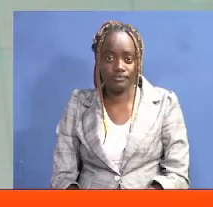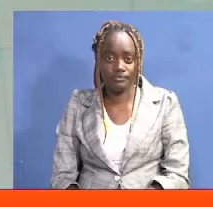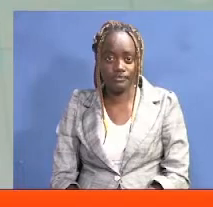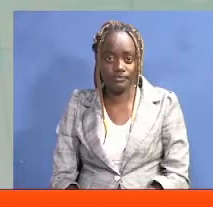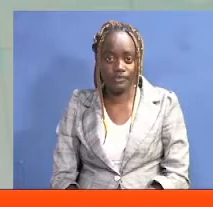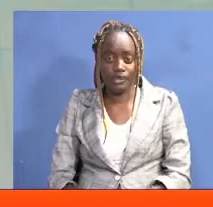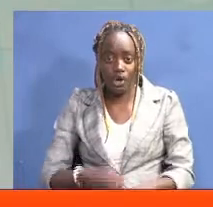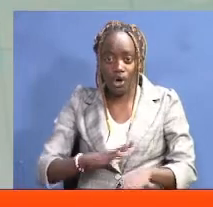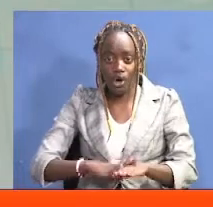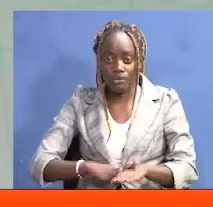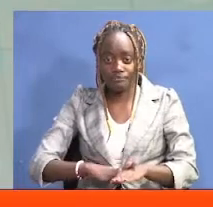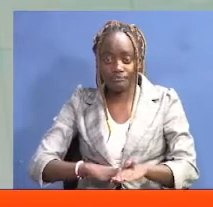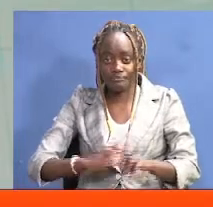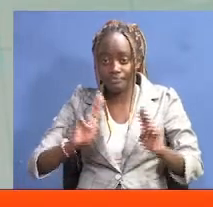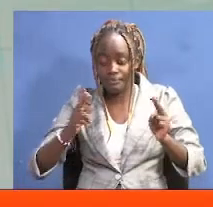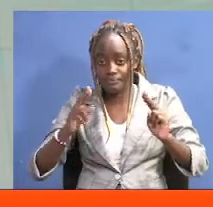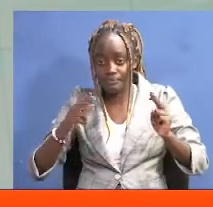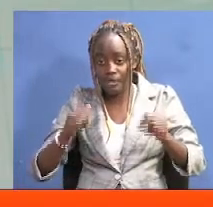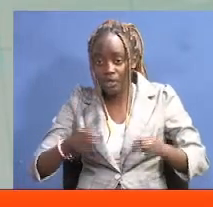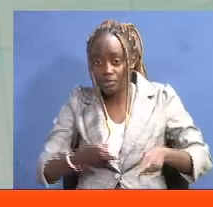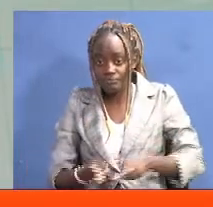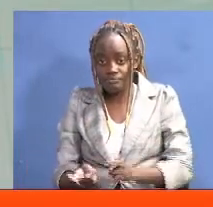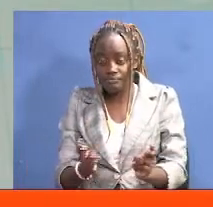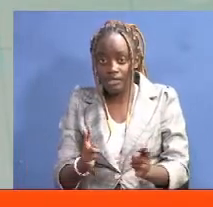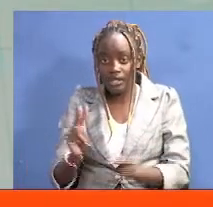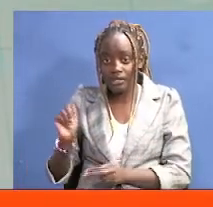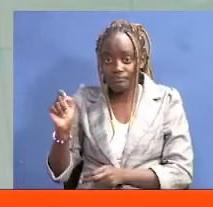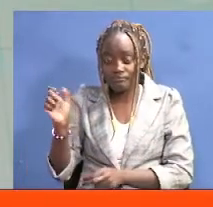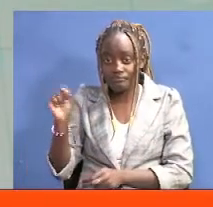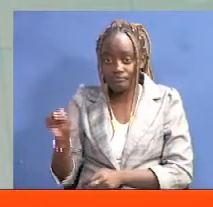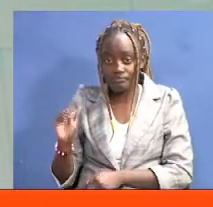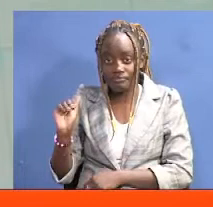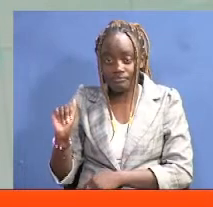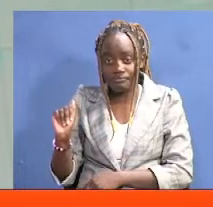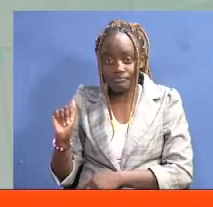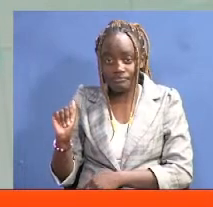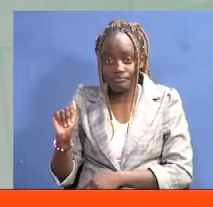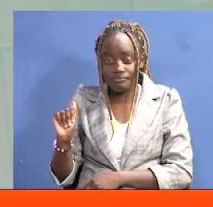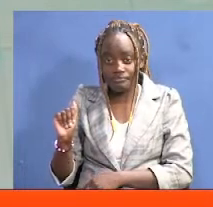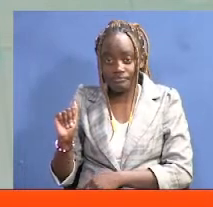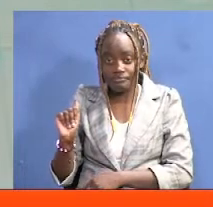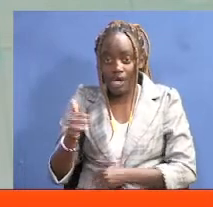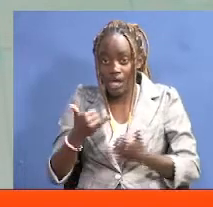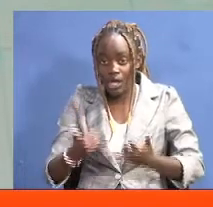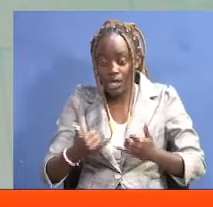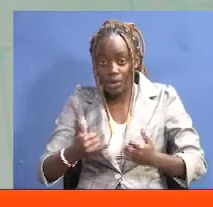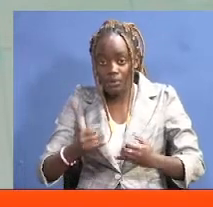And still on matters of safety on the roads is that the National Transport and Safety Authority, NTSA, has launched a